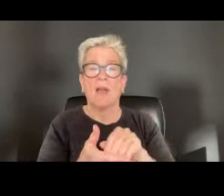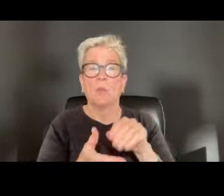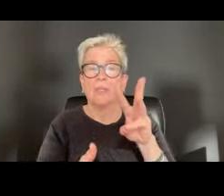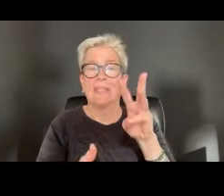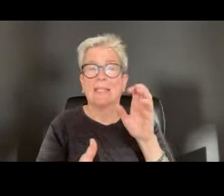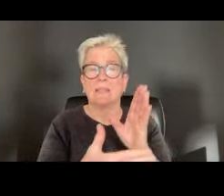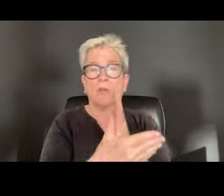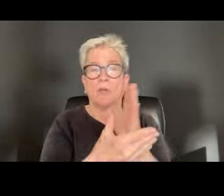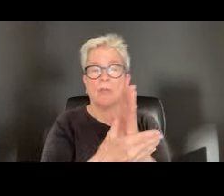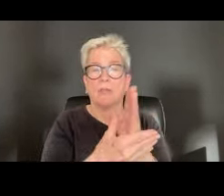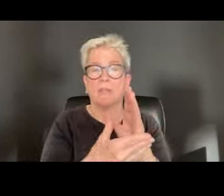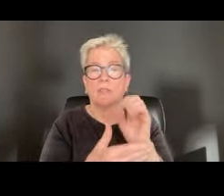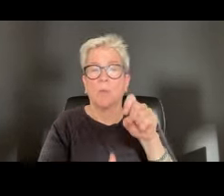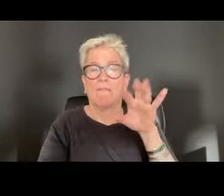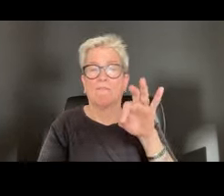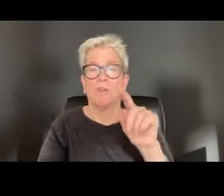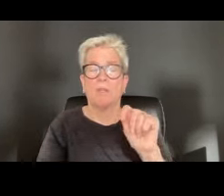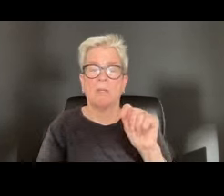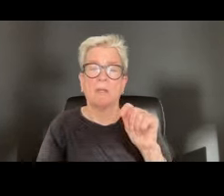So generally